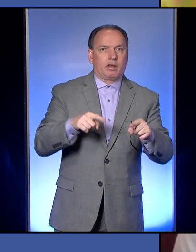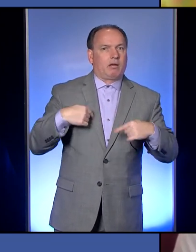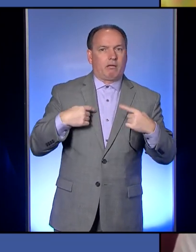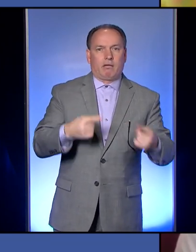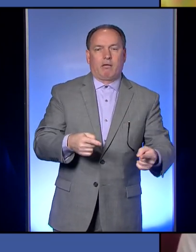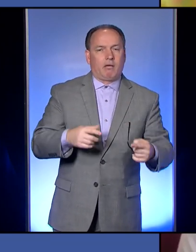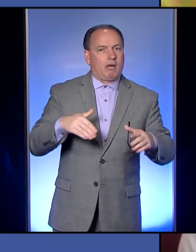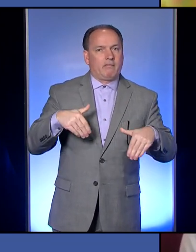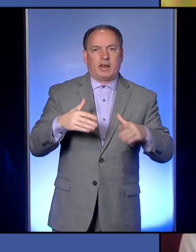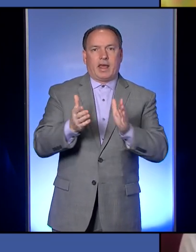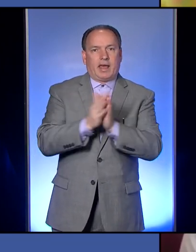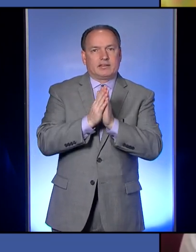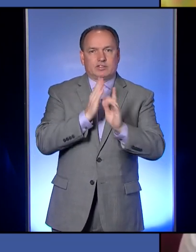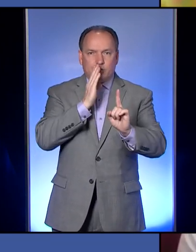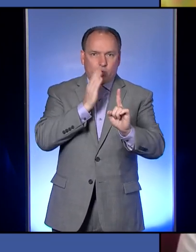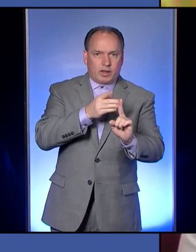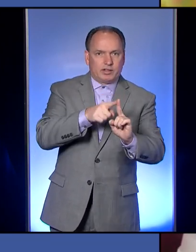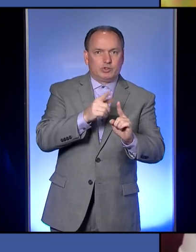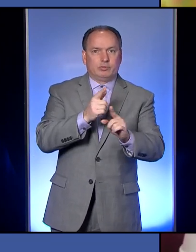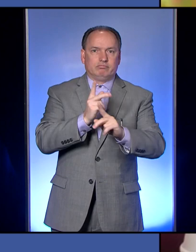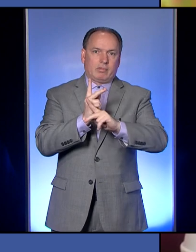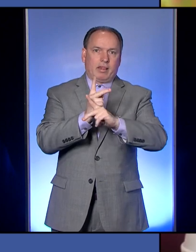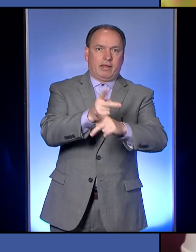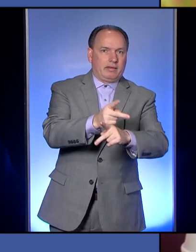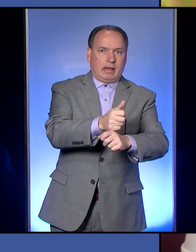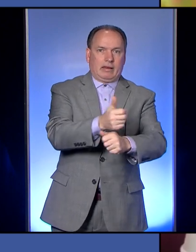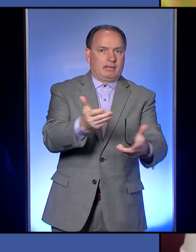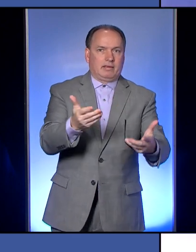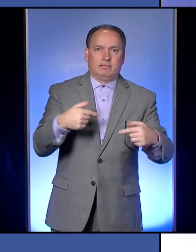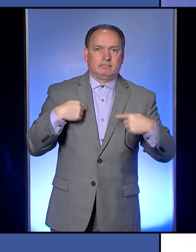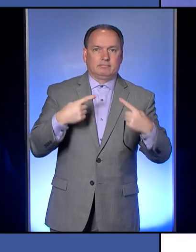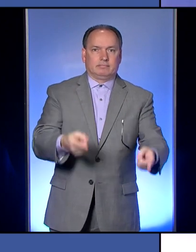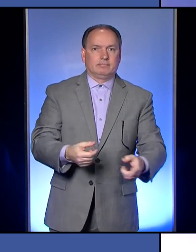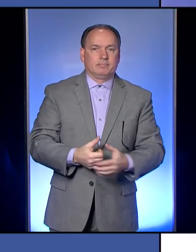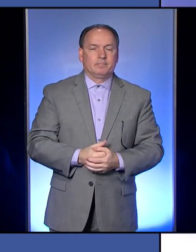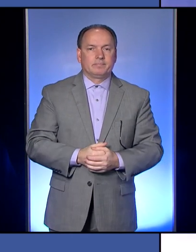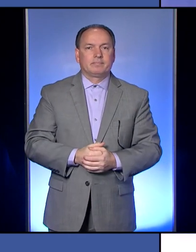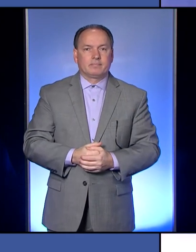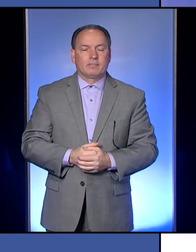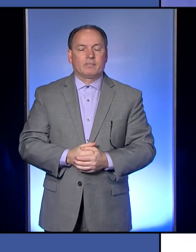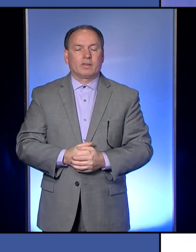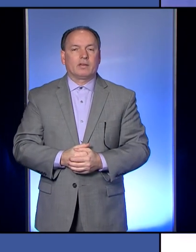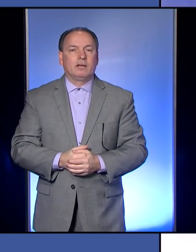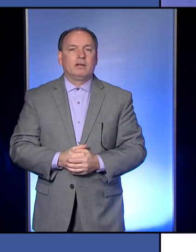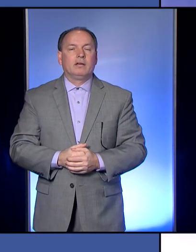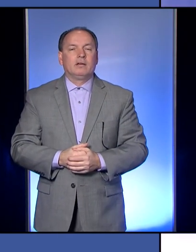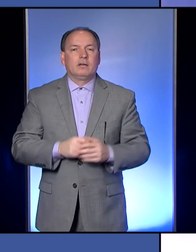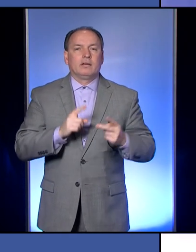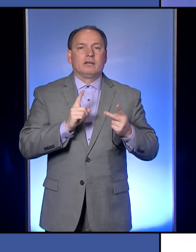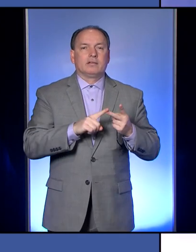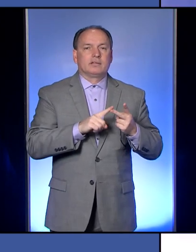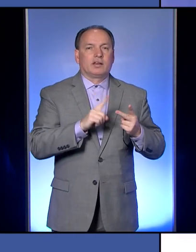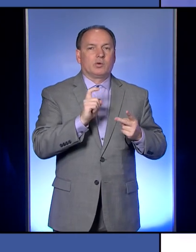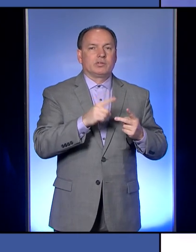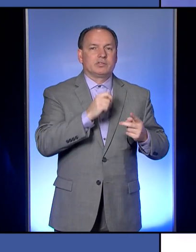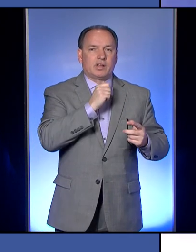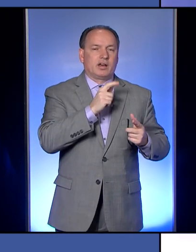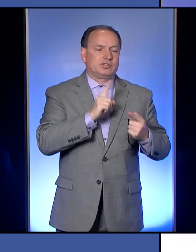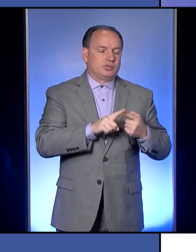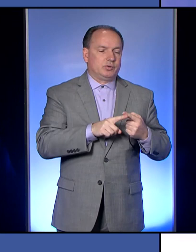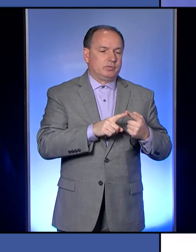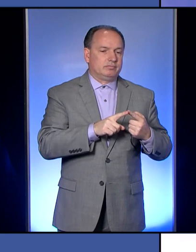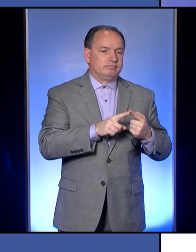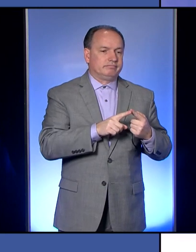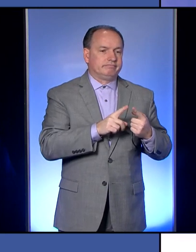been asked directly to lend anything at this point. Okay, and then not to hop on the paper's question,